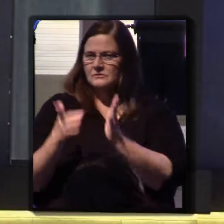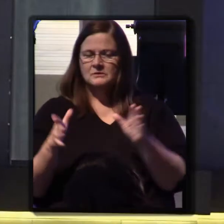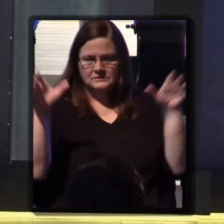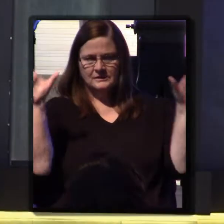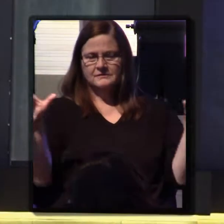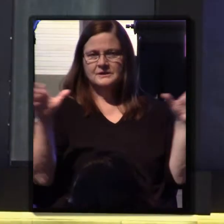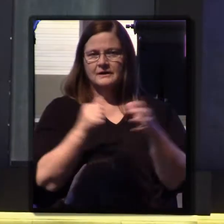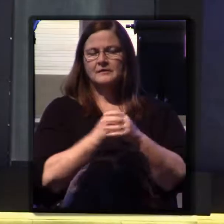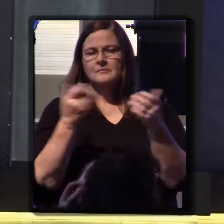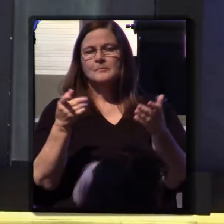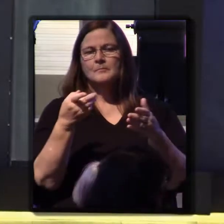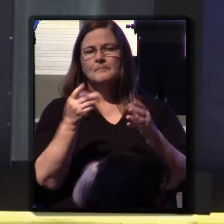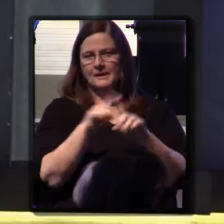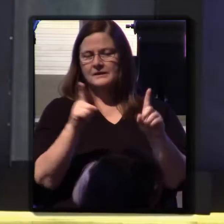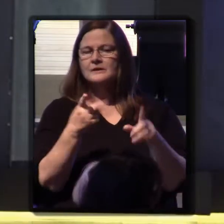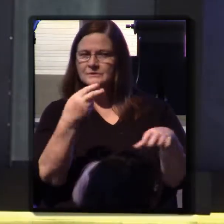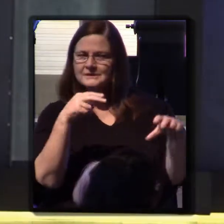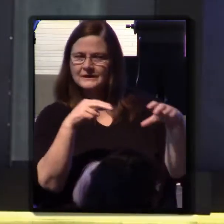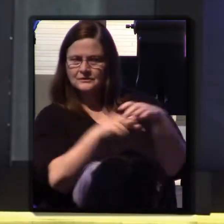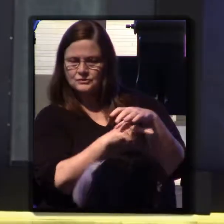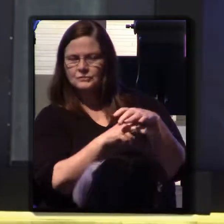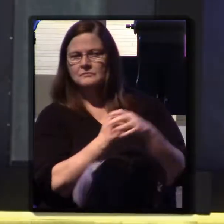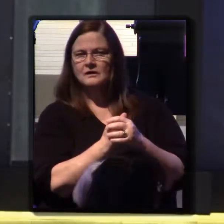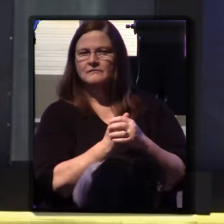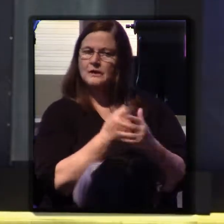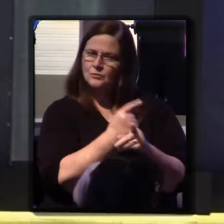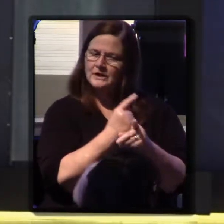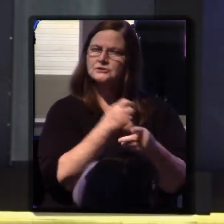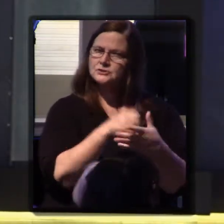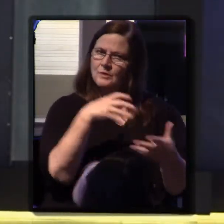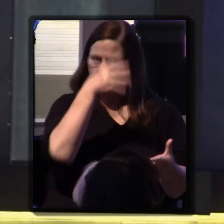yet he was laid in the tomb of a righteous, wealthy man.